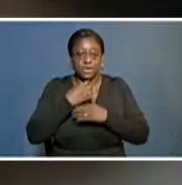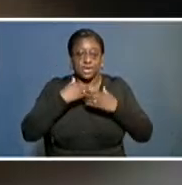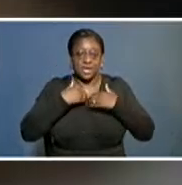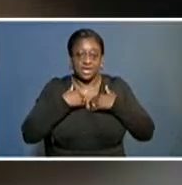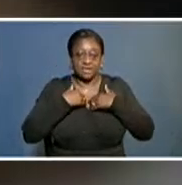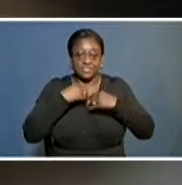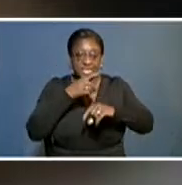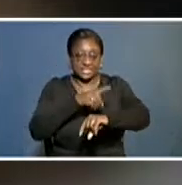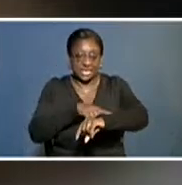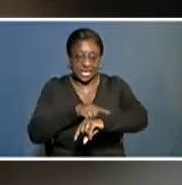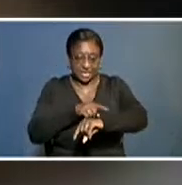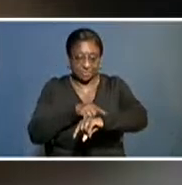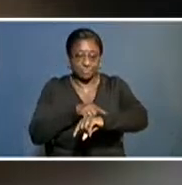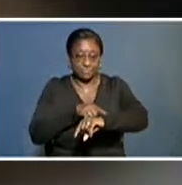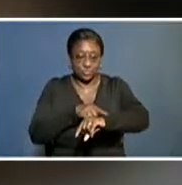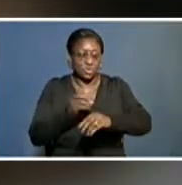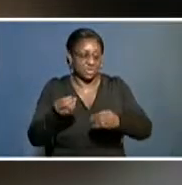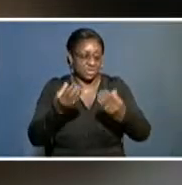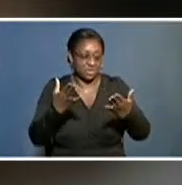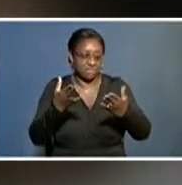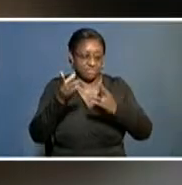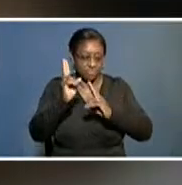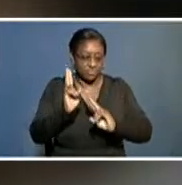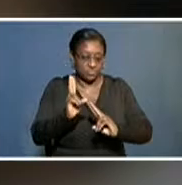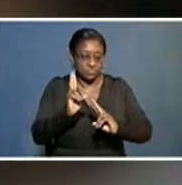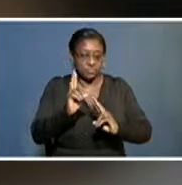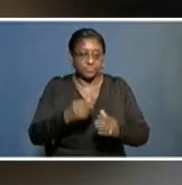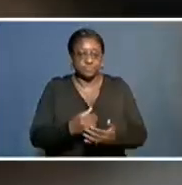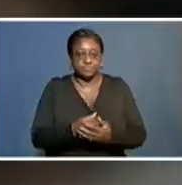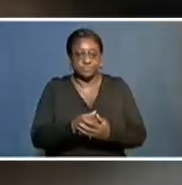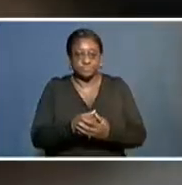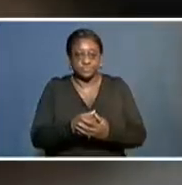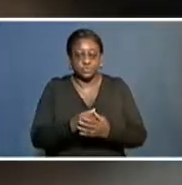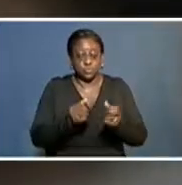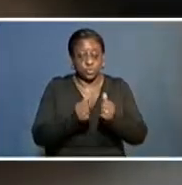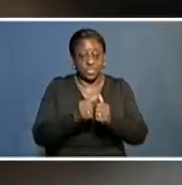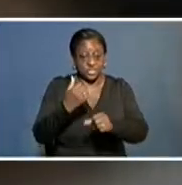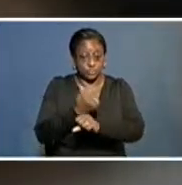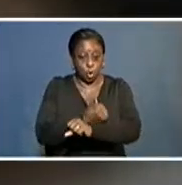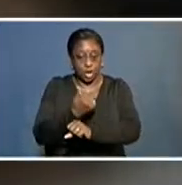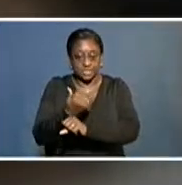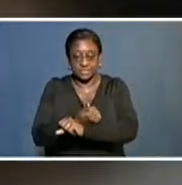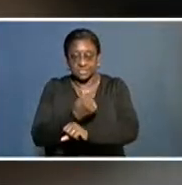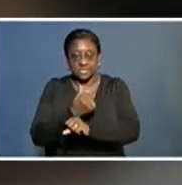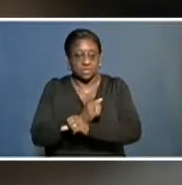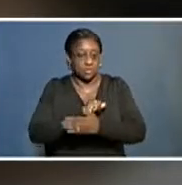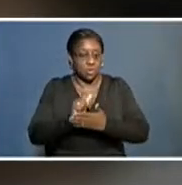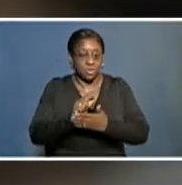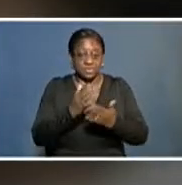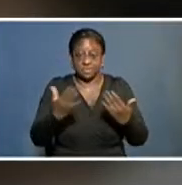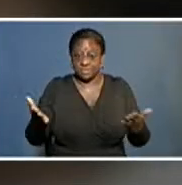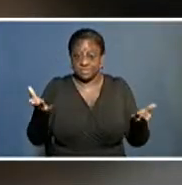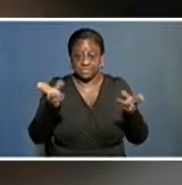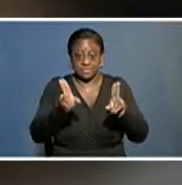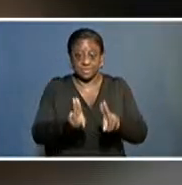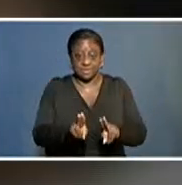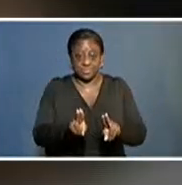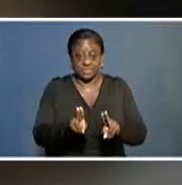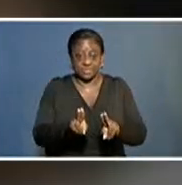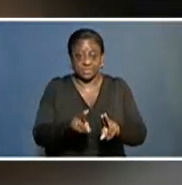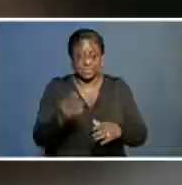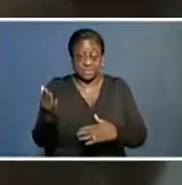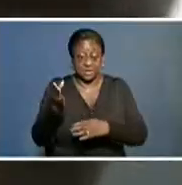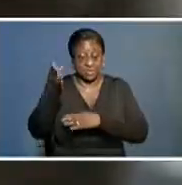time, with sports, with all activities that was going on here